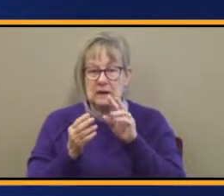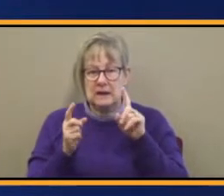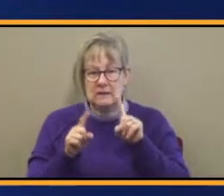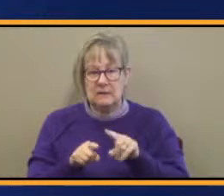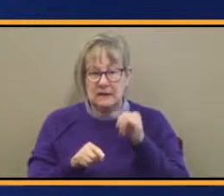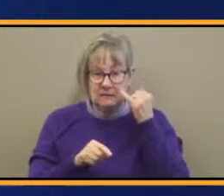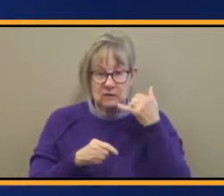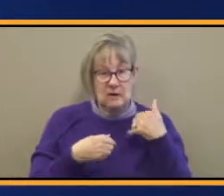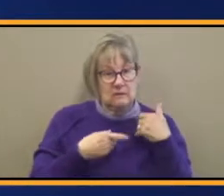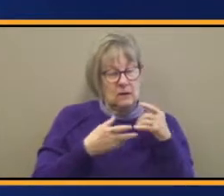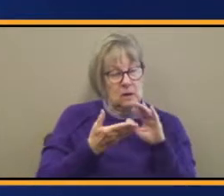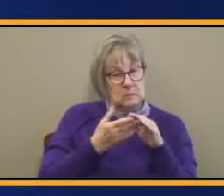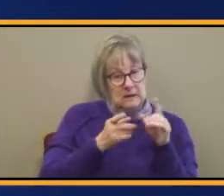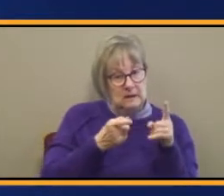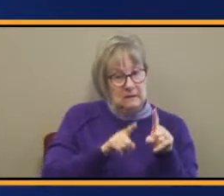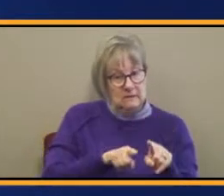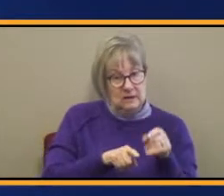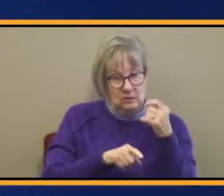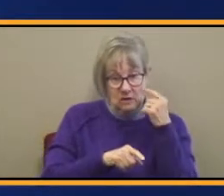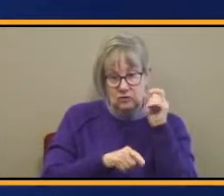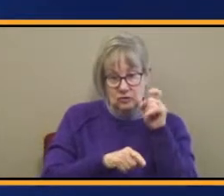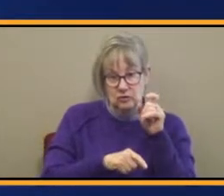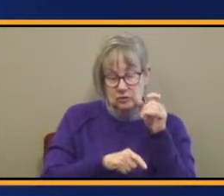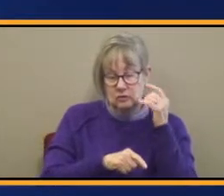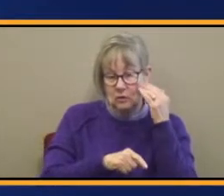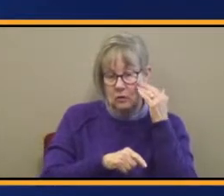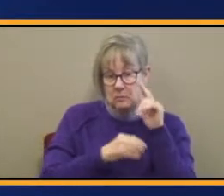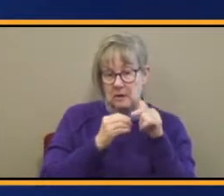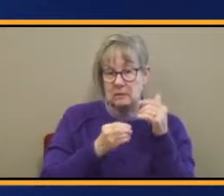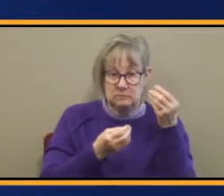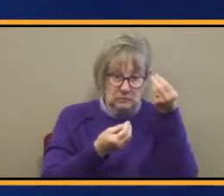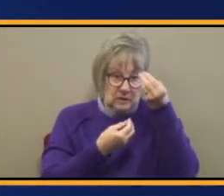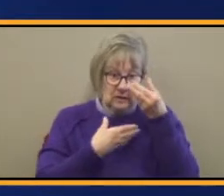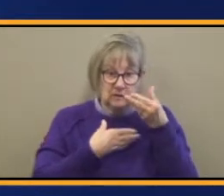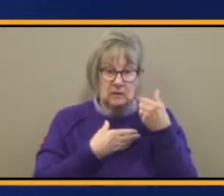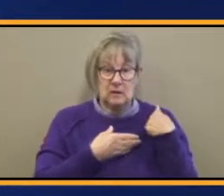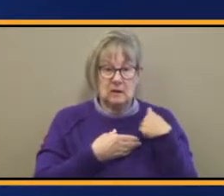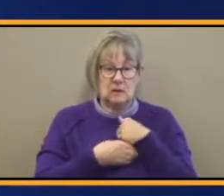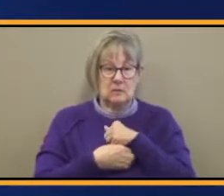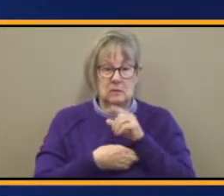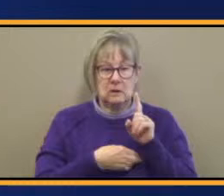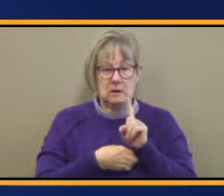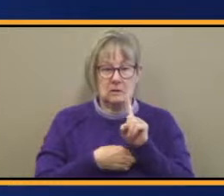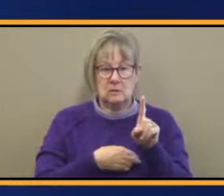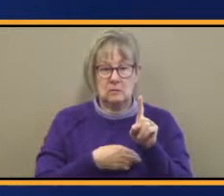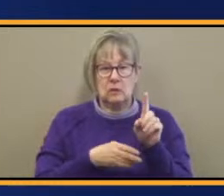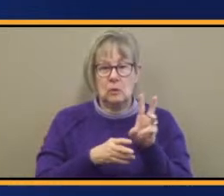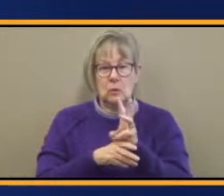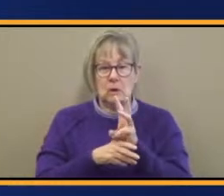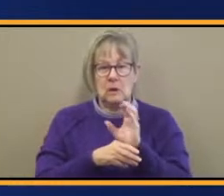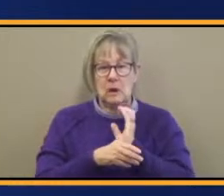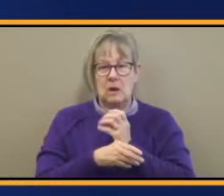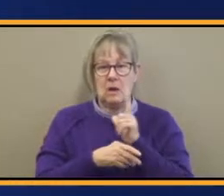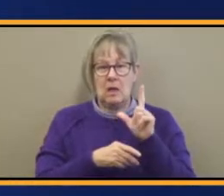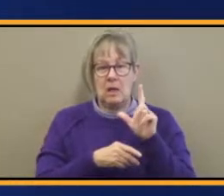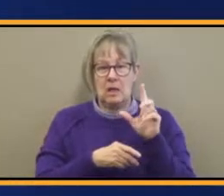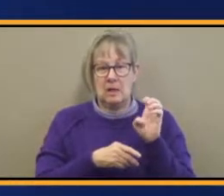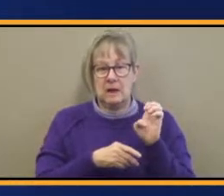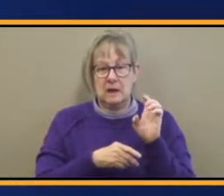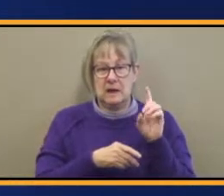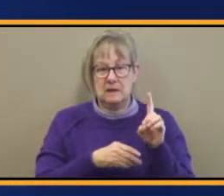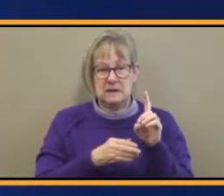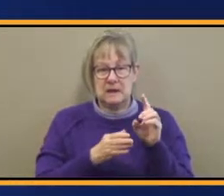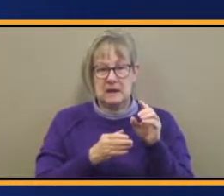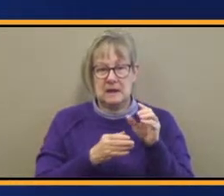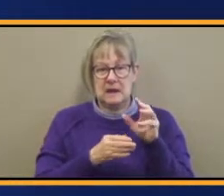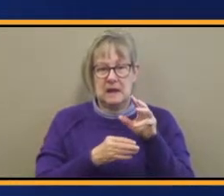at, then just let us know. Get with Daniel and he'll show up wearing our LED mascot for sure, or whichever